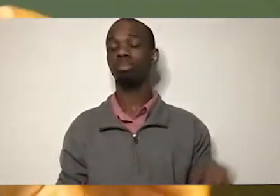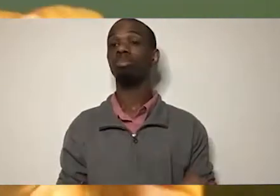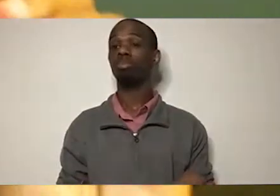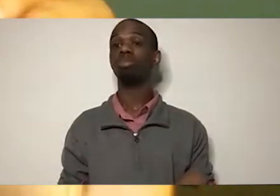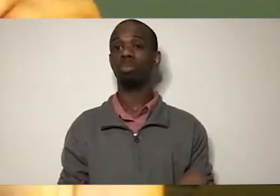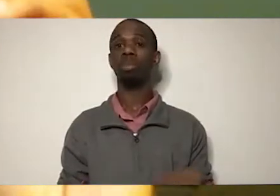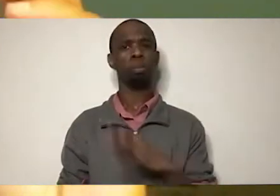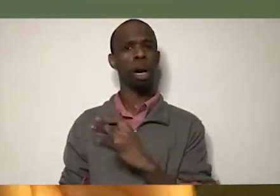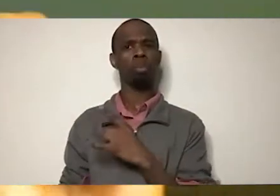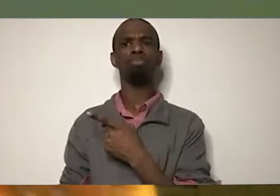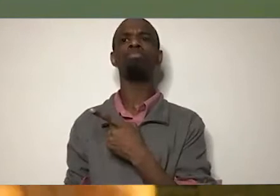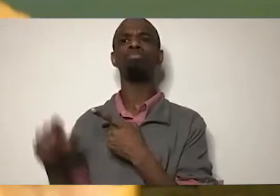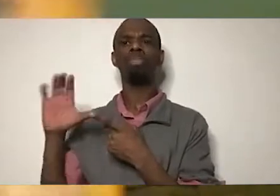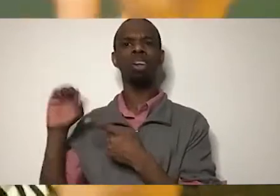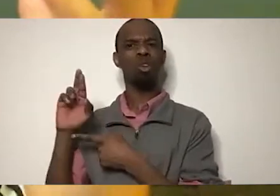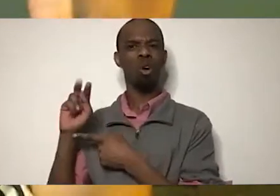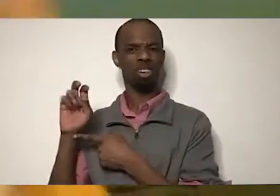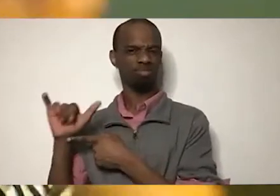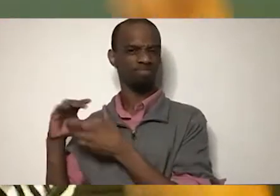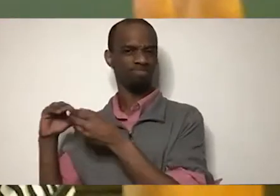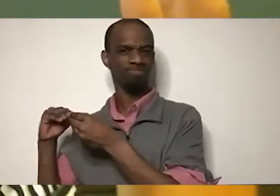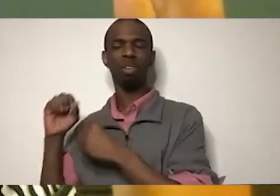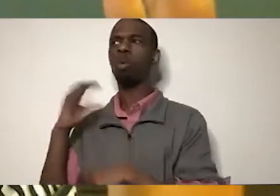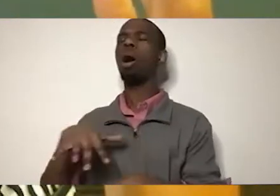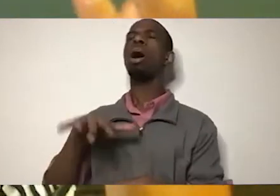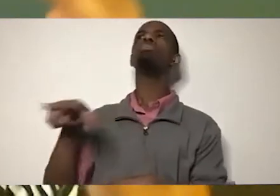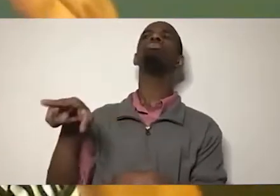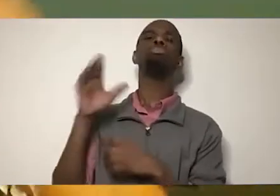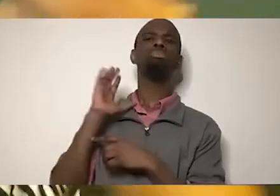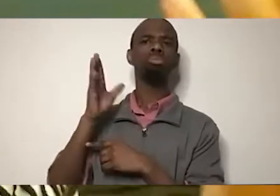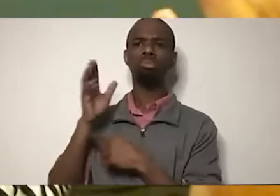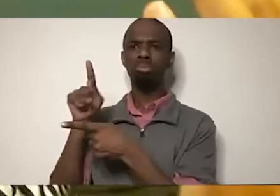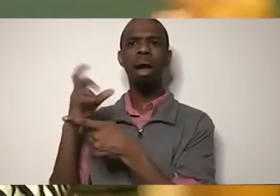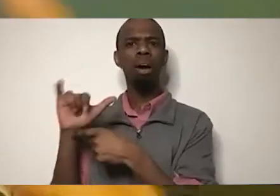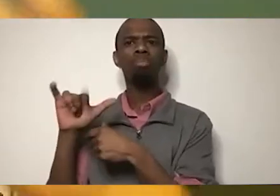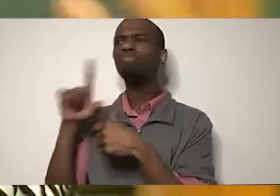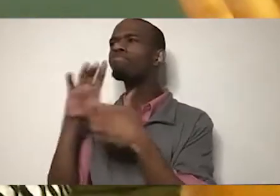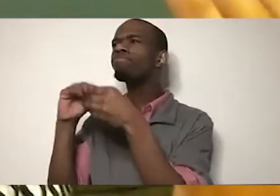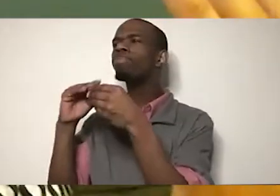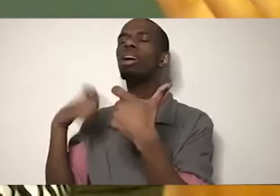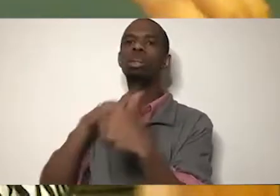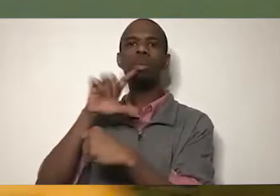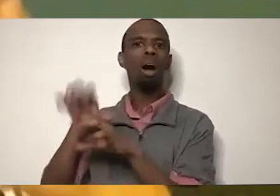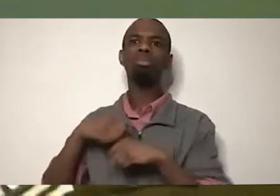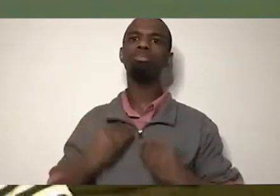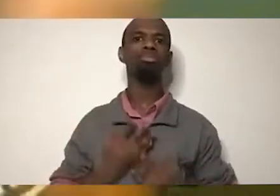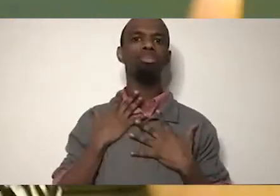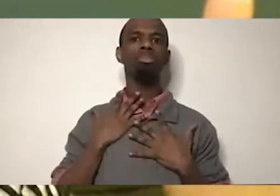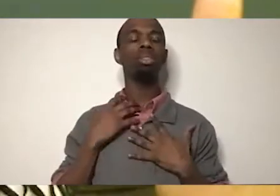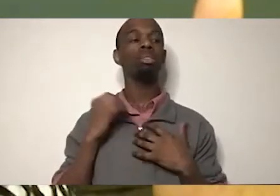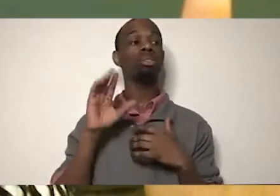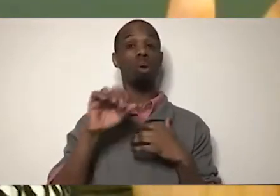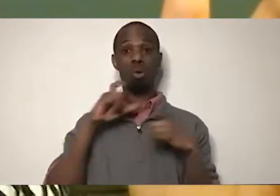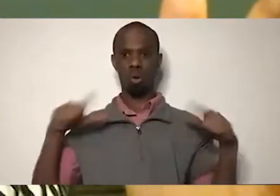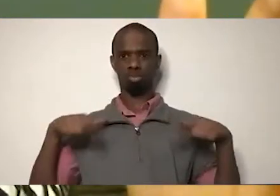myself, it's clear to me that many people just assume that communities of color and Black communities have not historically